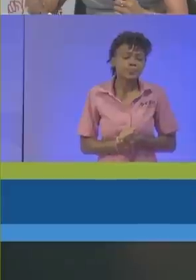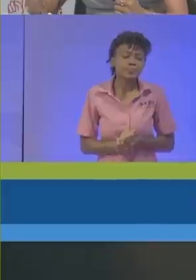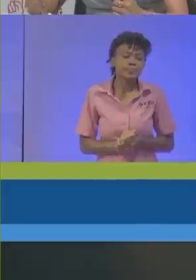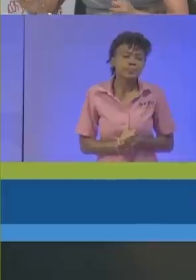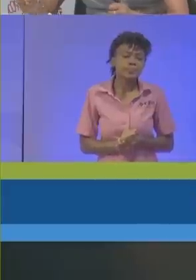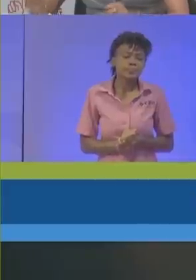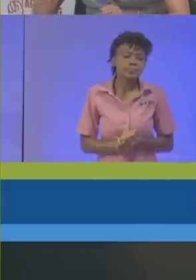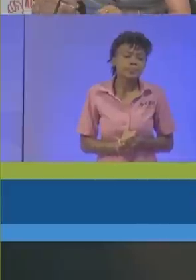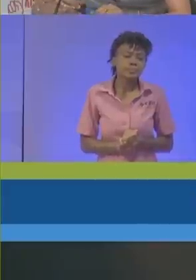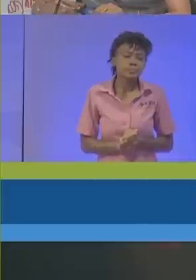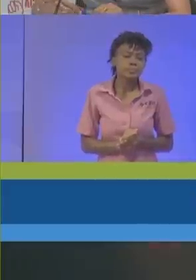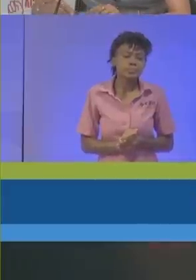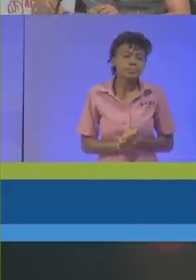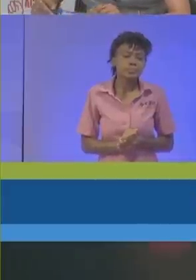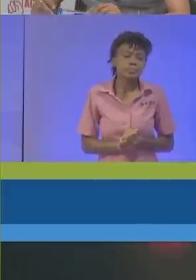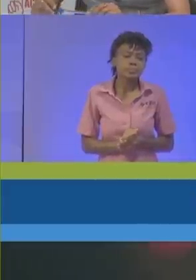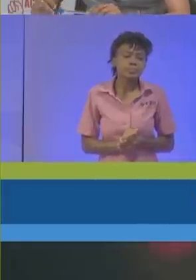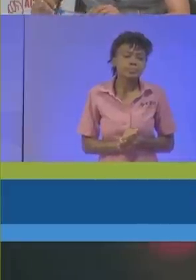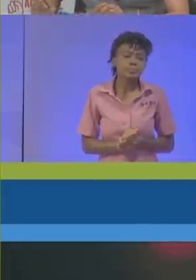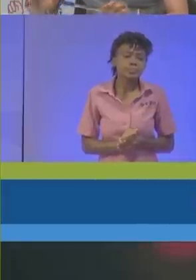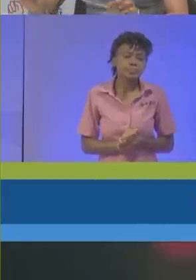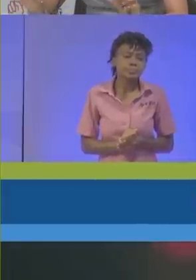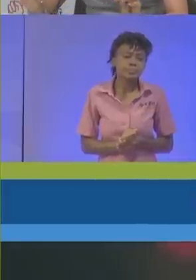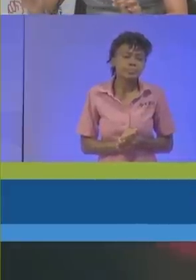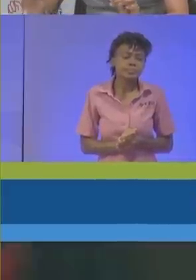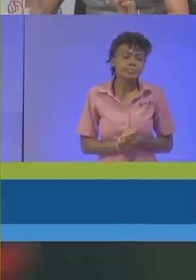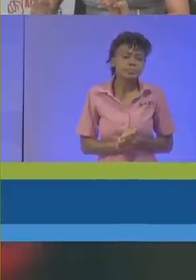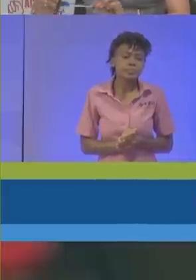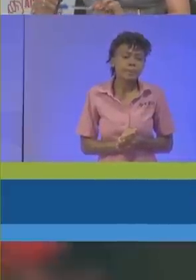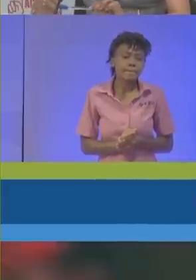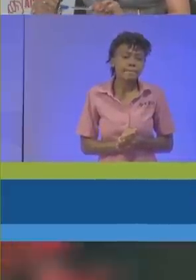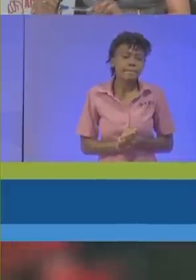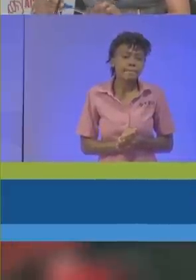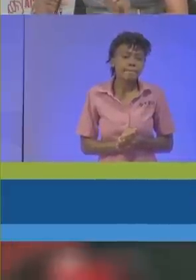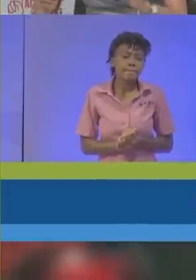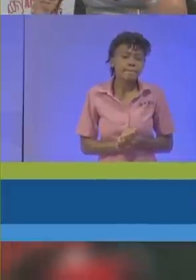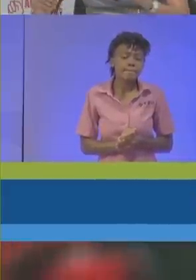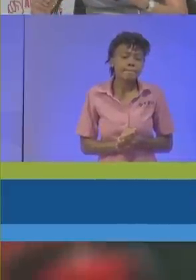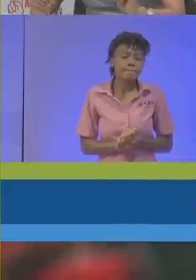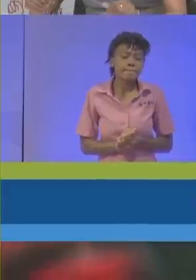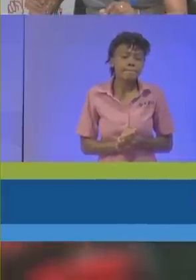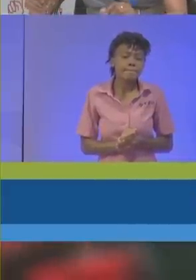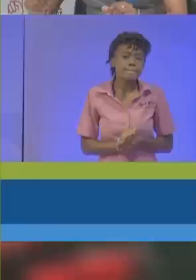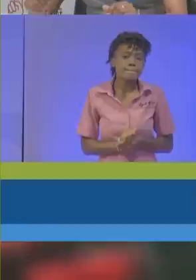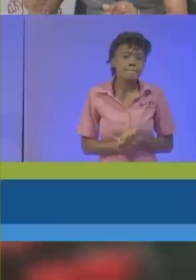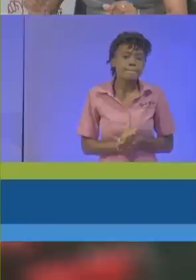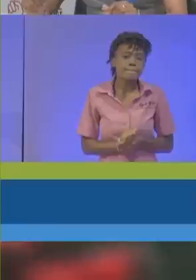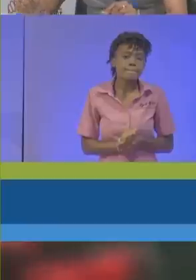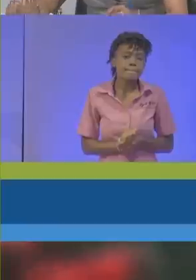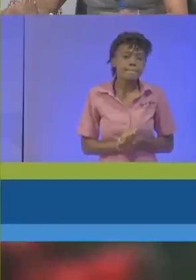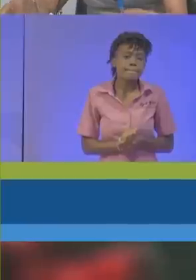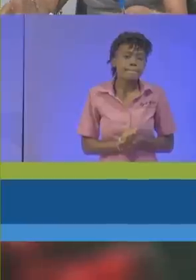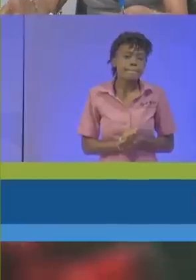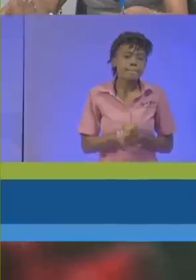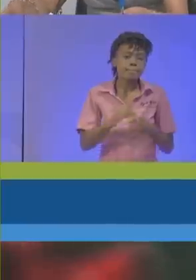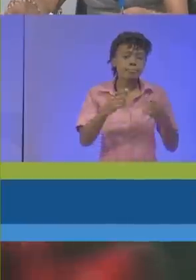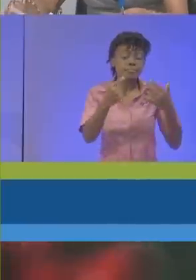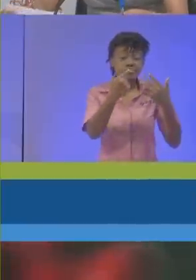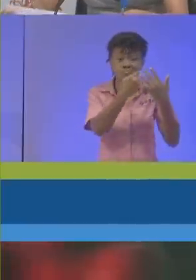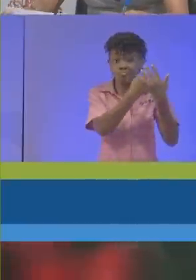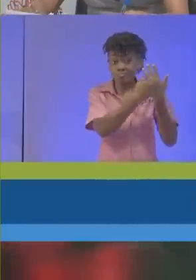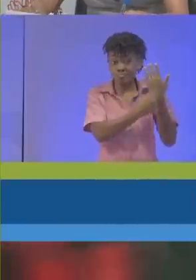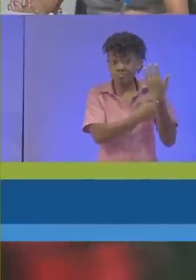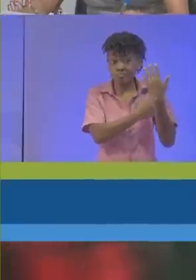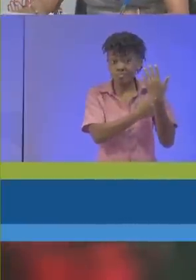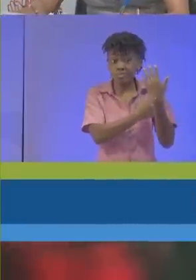paying particular attention to. If you continue looking at the list of vaccine and the schedule that is up